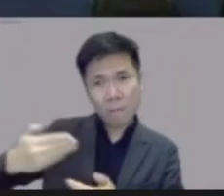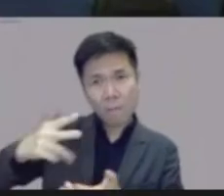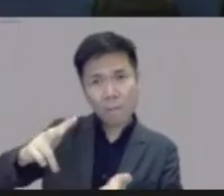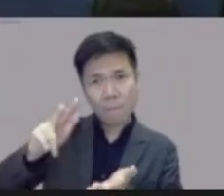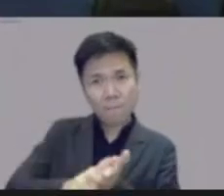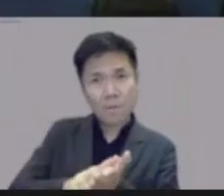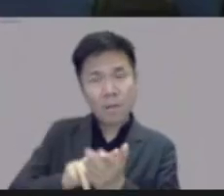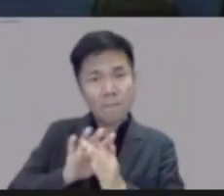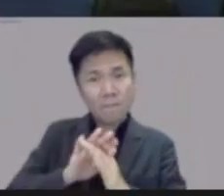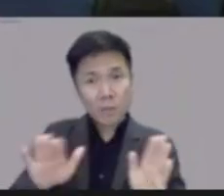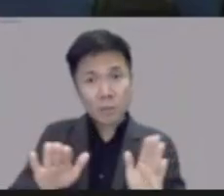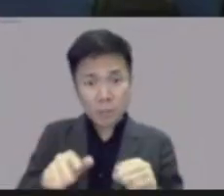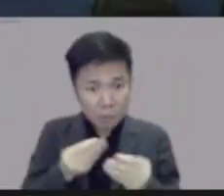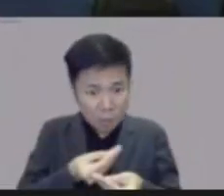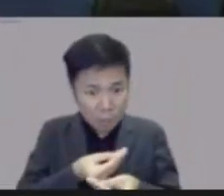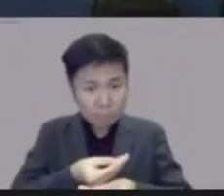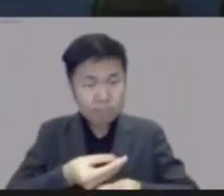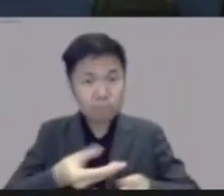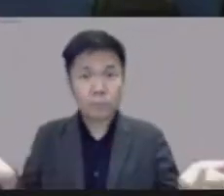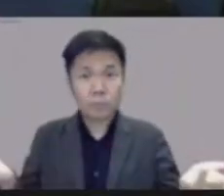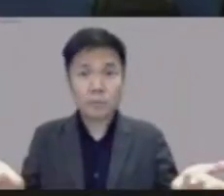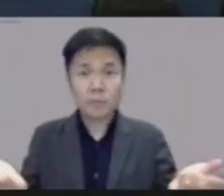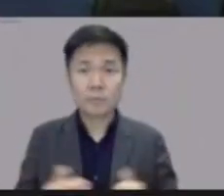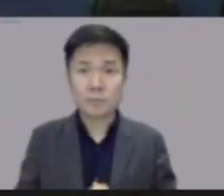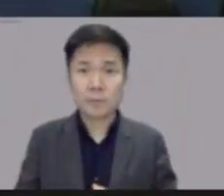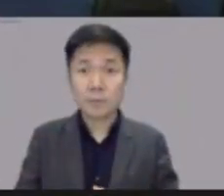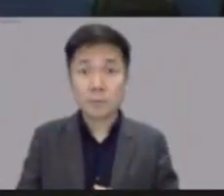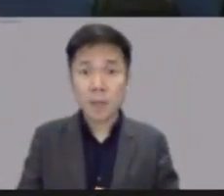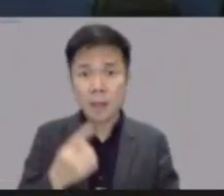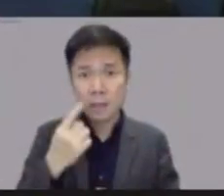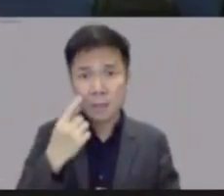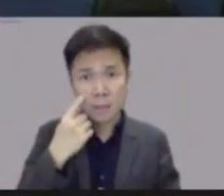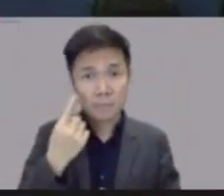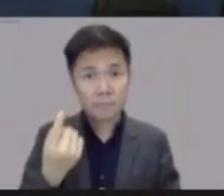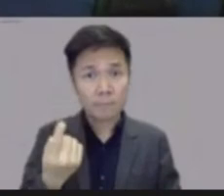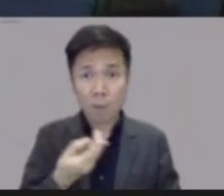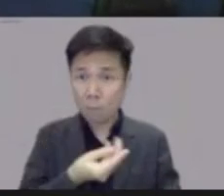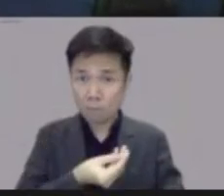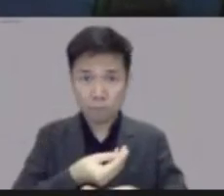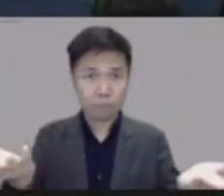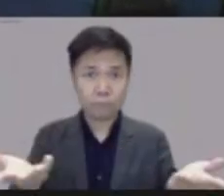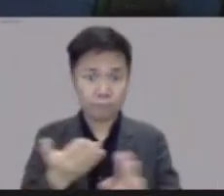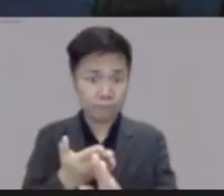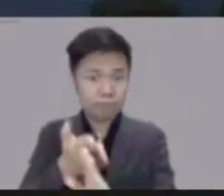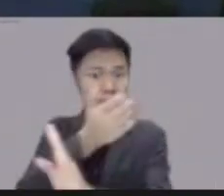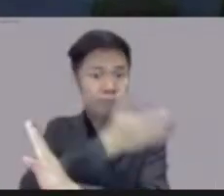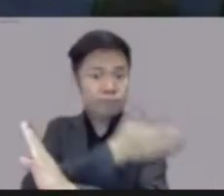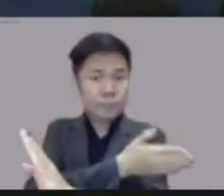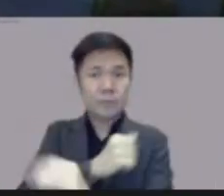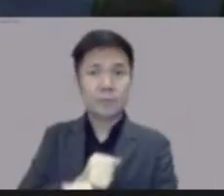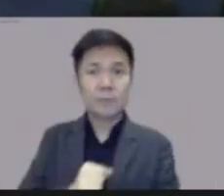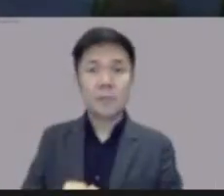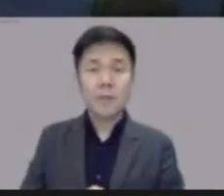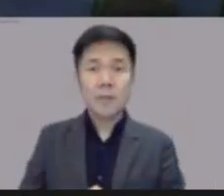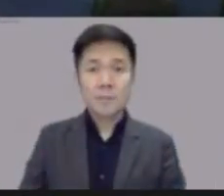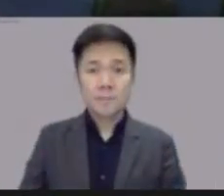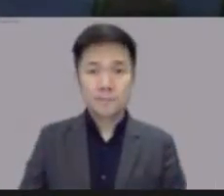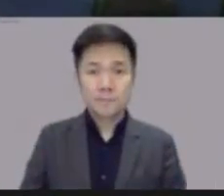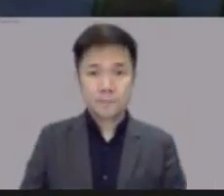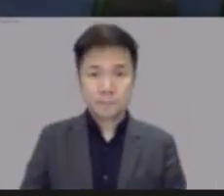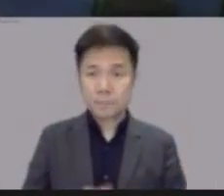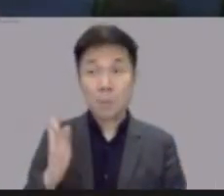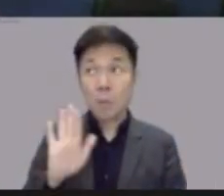circulated to all the member states that is my understanding so of course we don't have any particular objection